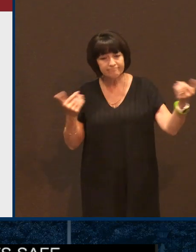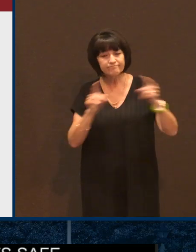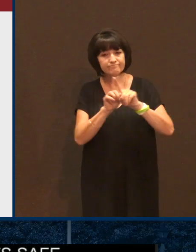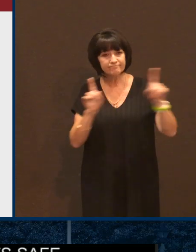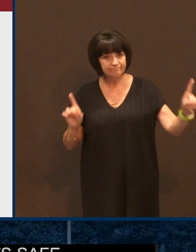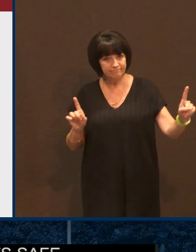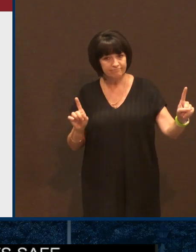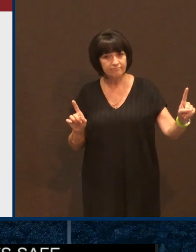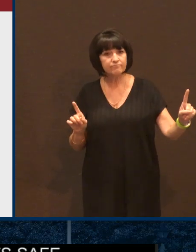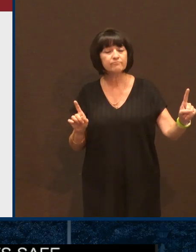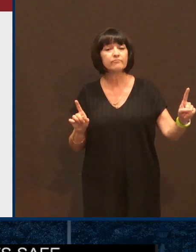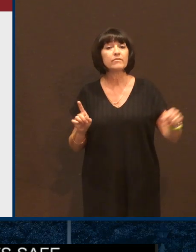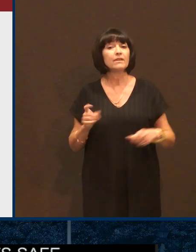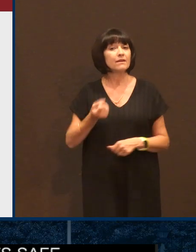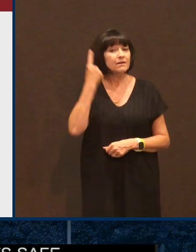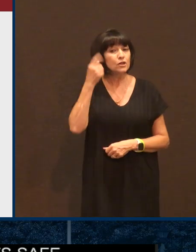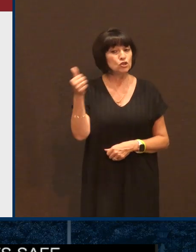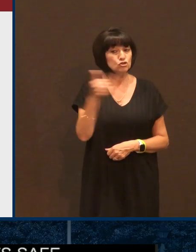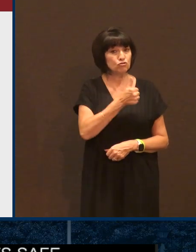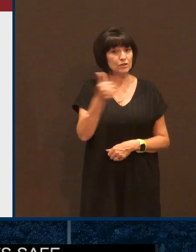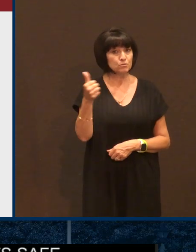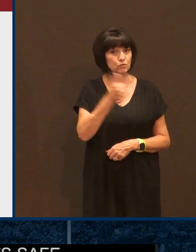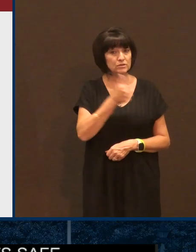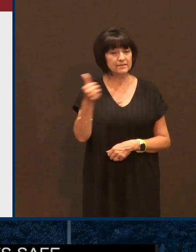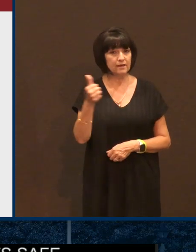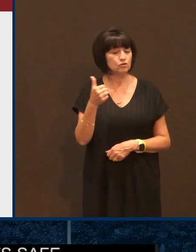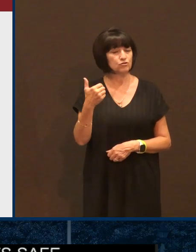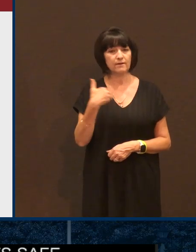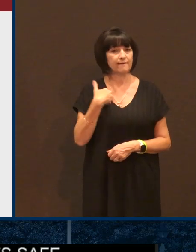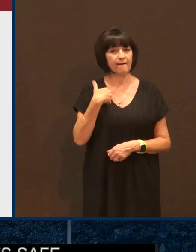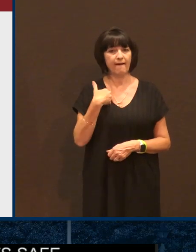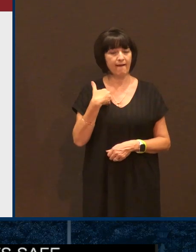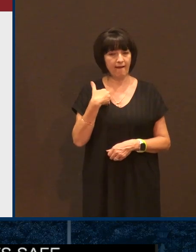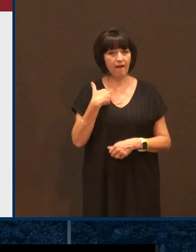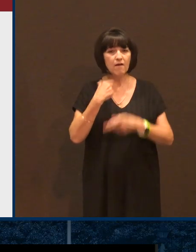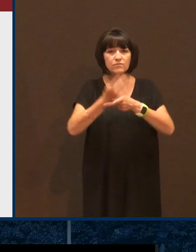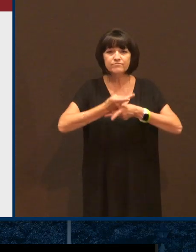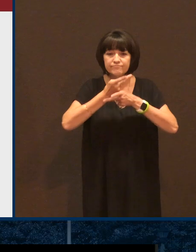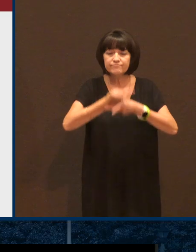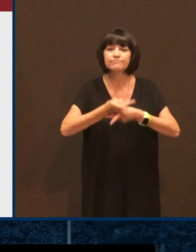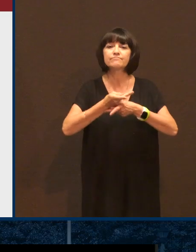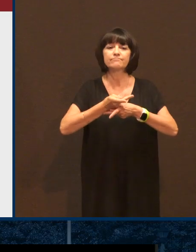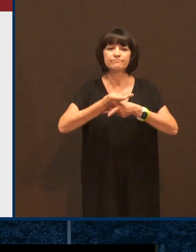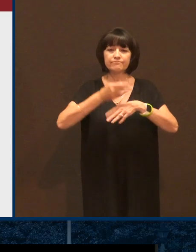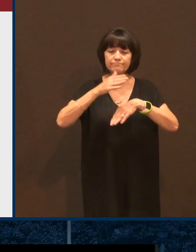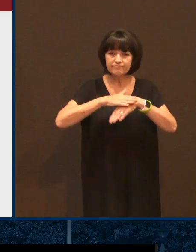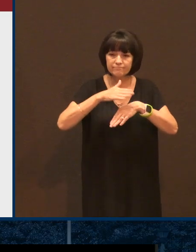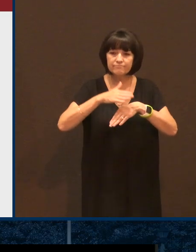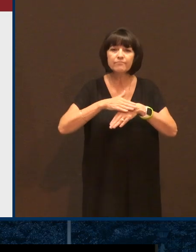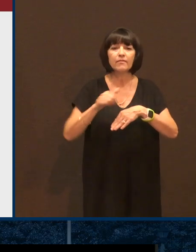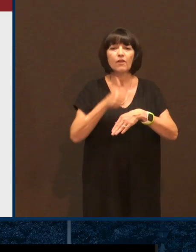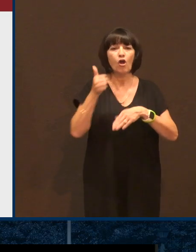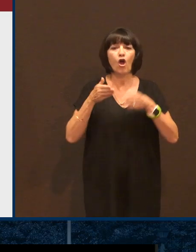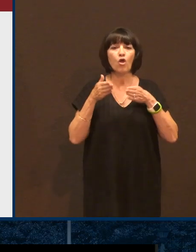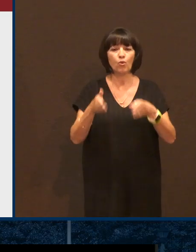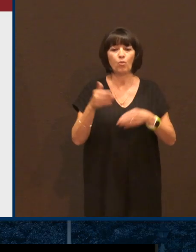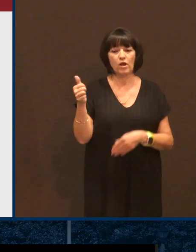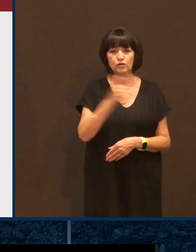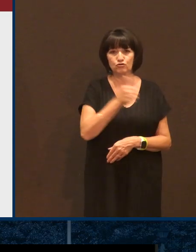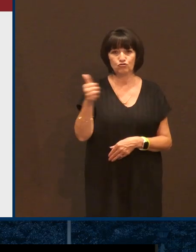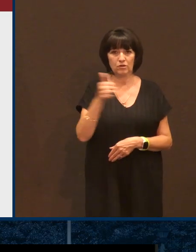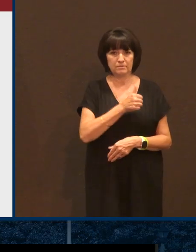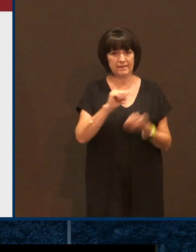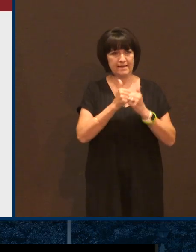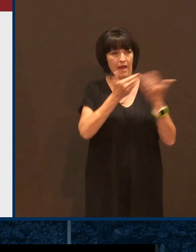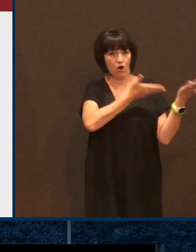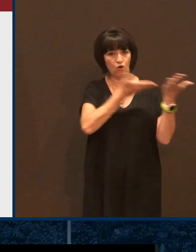have transportation precautions that would be taking place on buses as they bring our students to us each day. We're hoping for